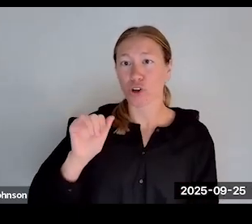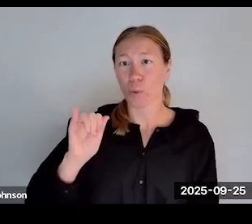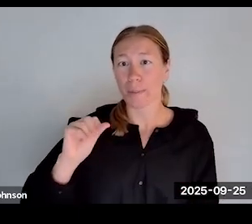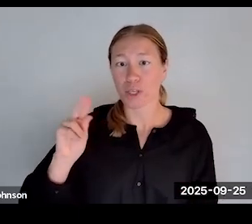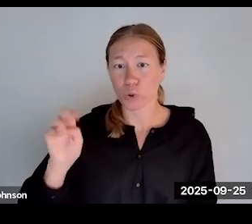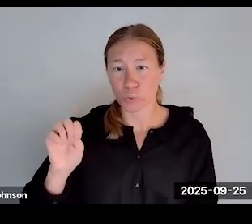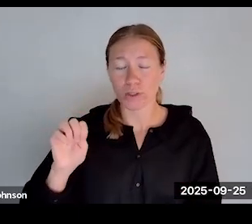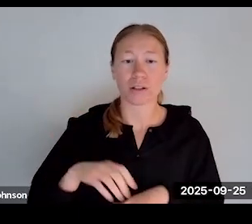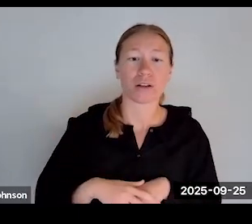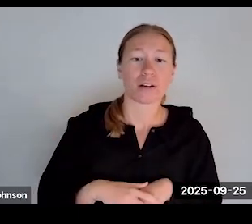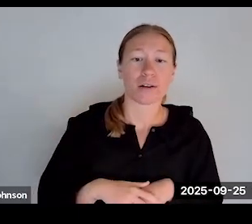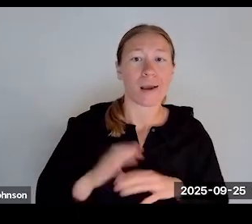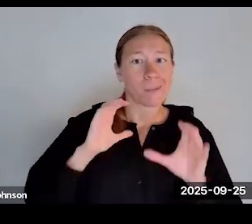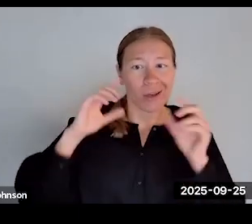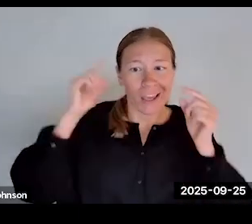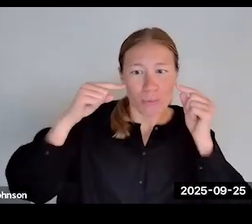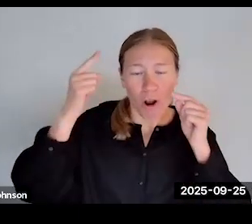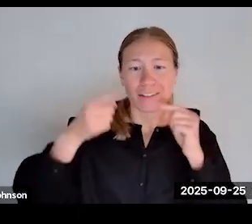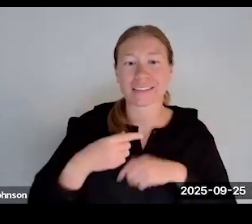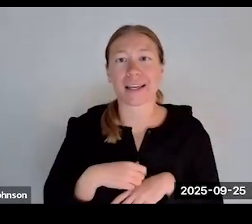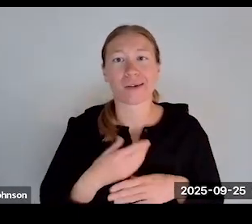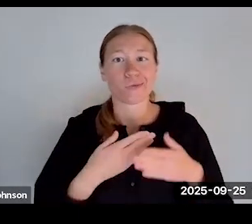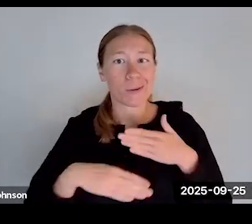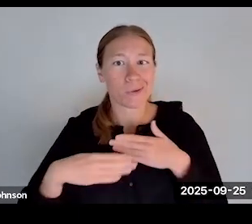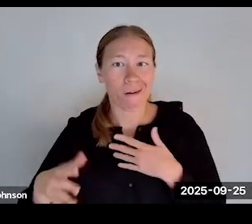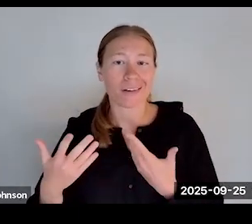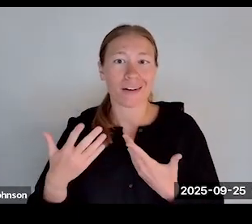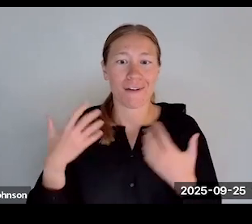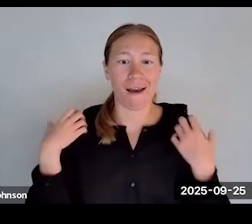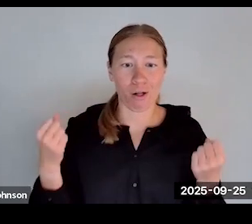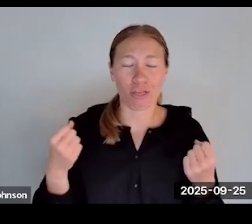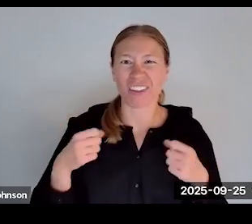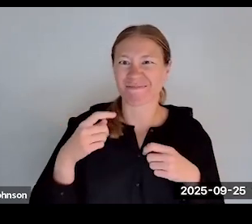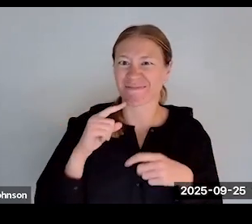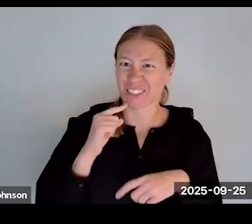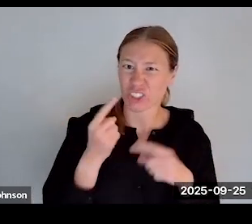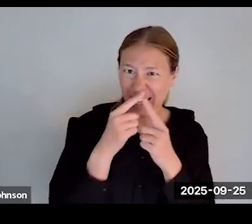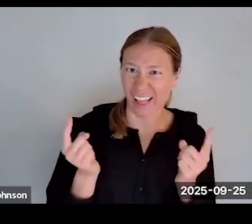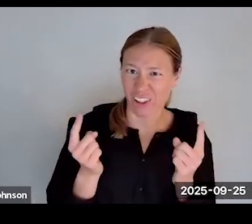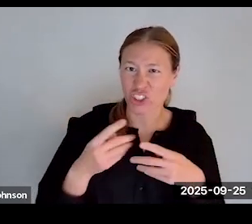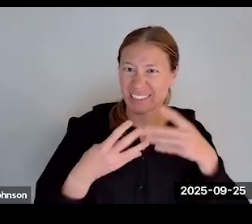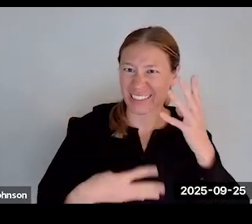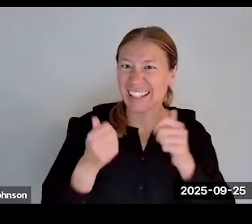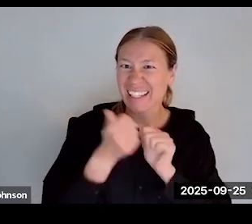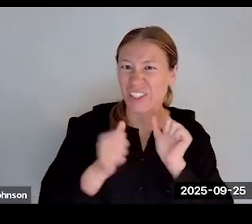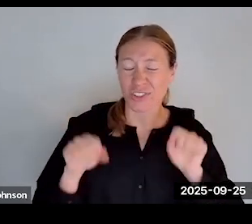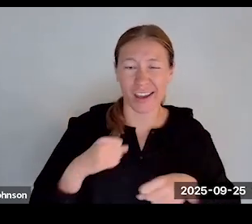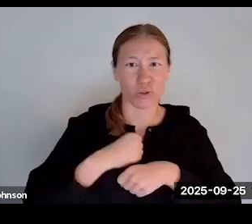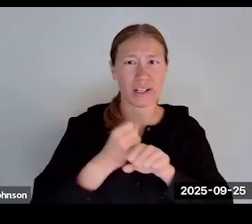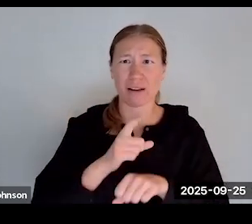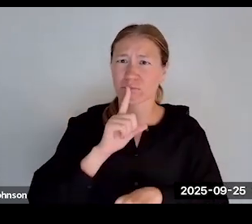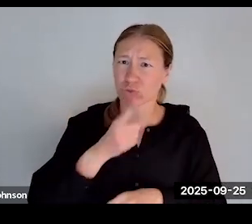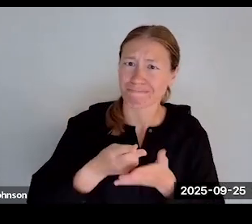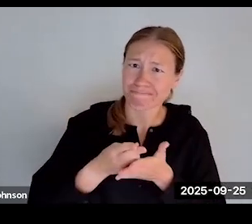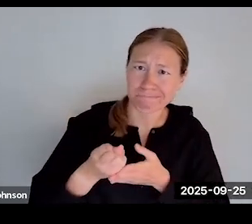differences, reproductive health conditions, and severe allergies. Each of these can create real barriers, even though they're not